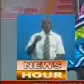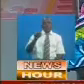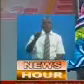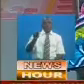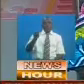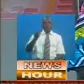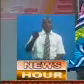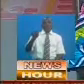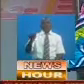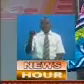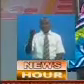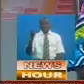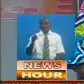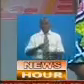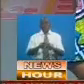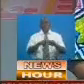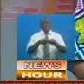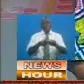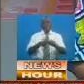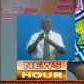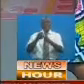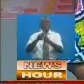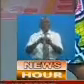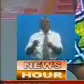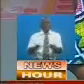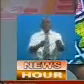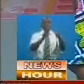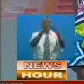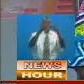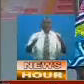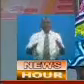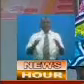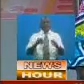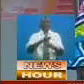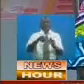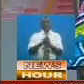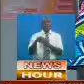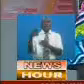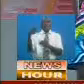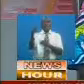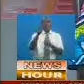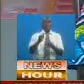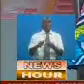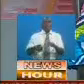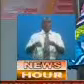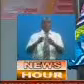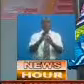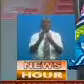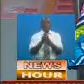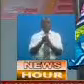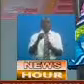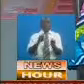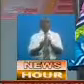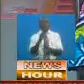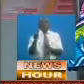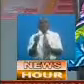The Accra Metropolitan Assembly AMA has started a street naming and housing address system in all the 10 sub-metros of the Greater Accra region. This is